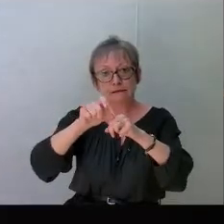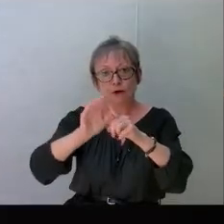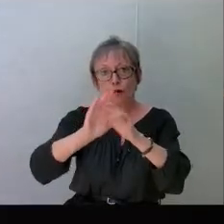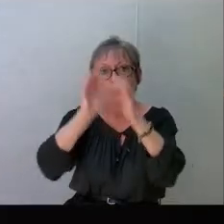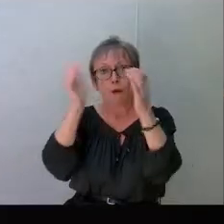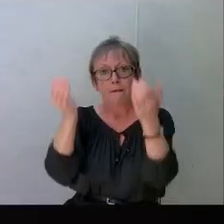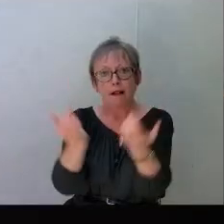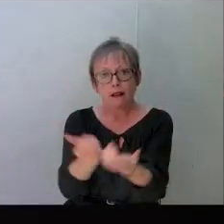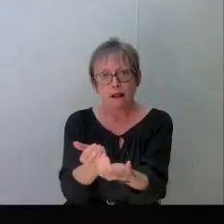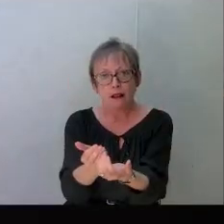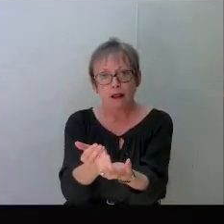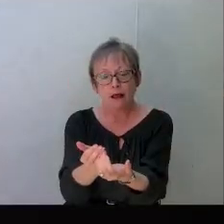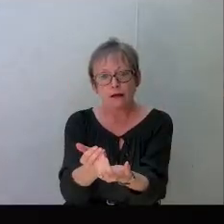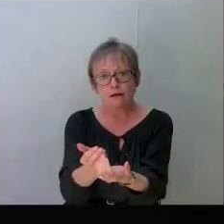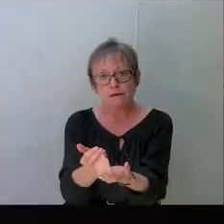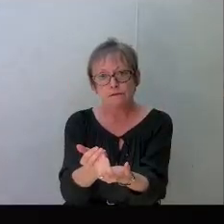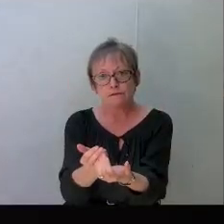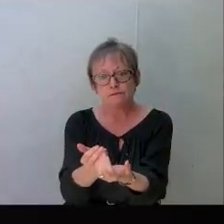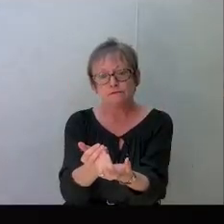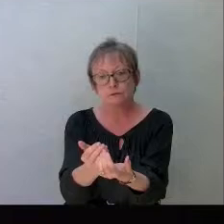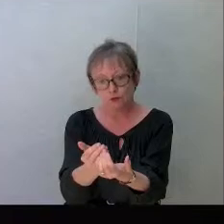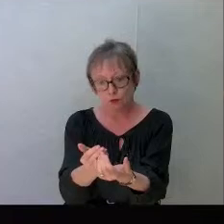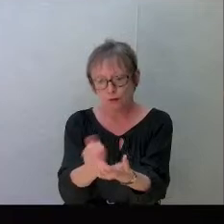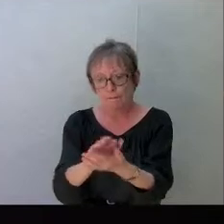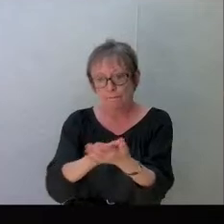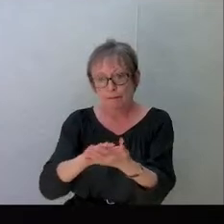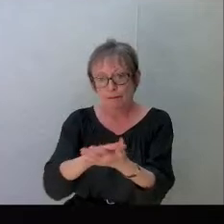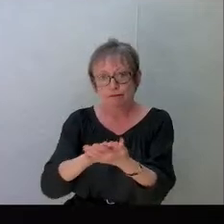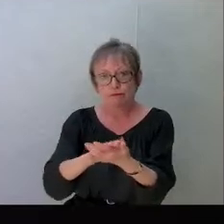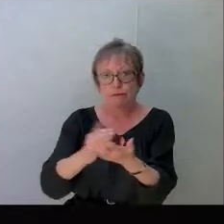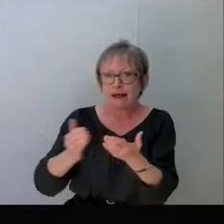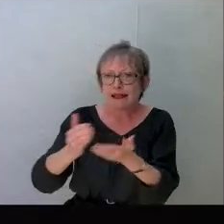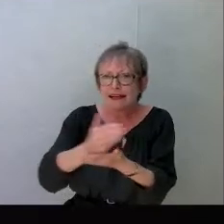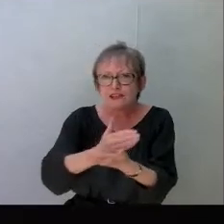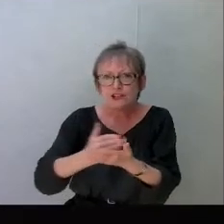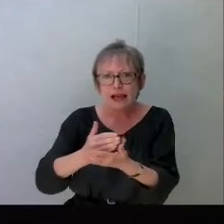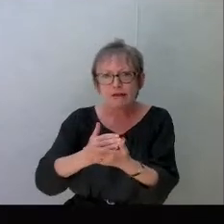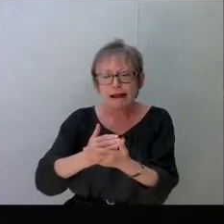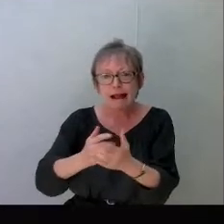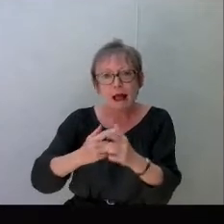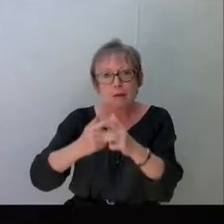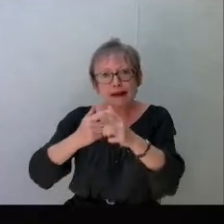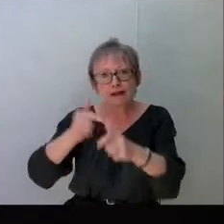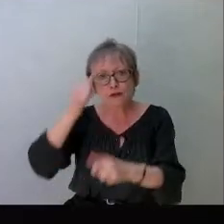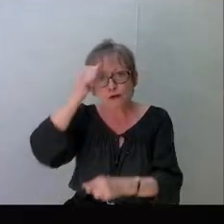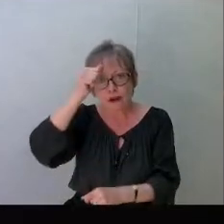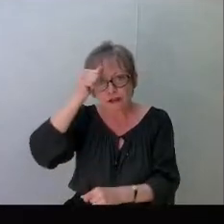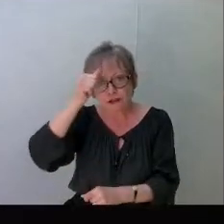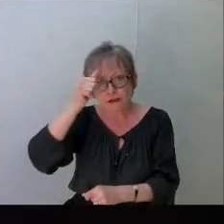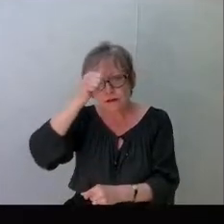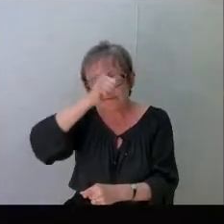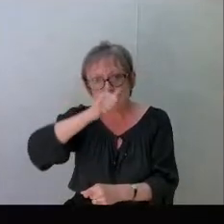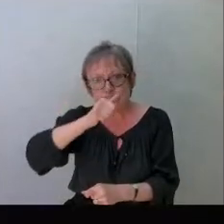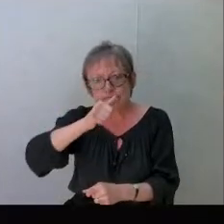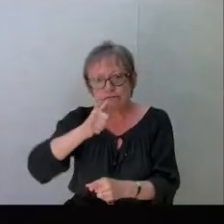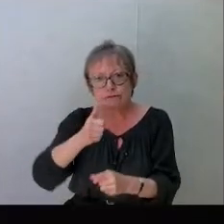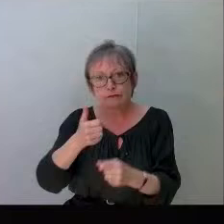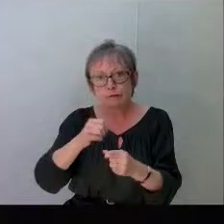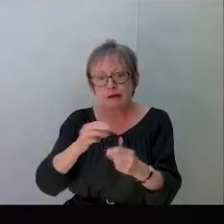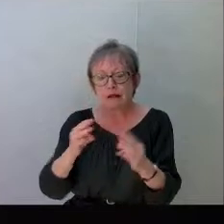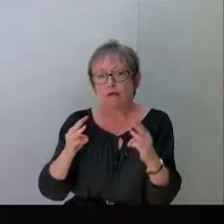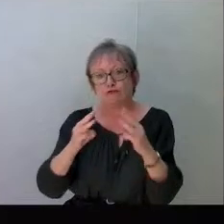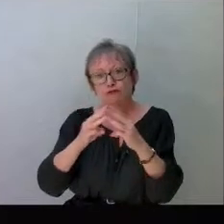globally. And we do that through the creation, the sharing, and the application of knowledge. We talk about being a triple